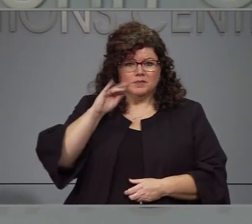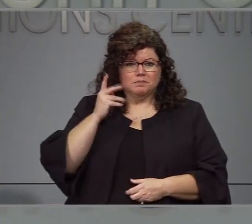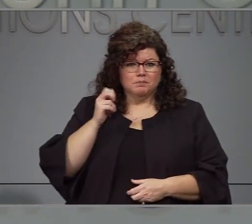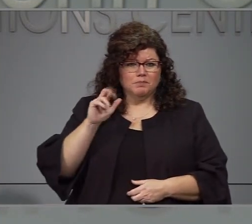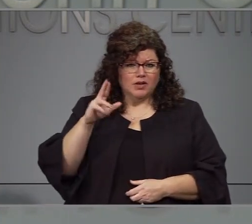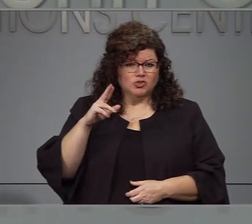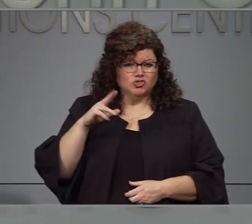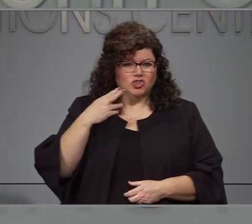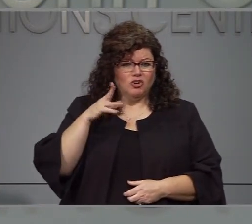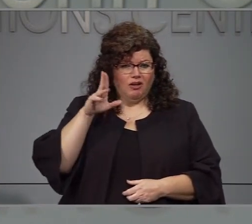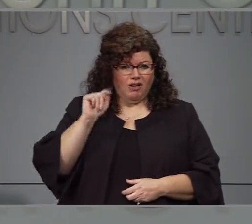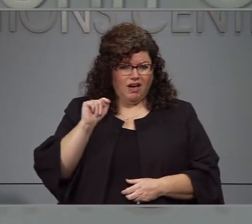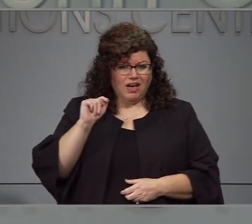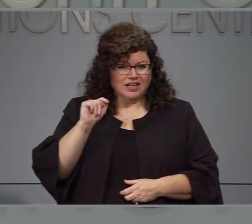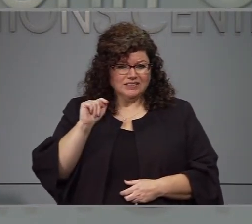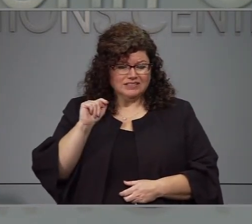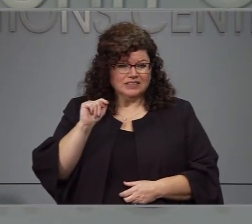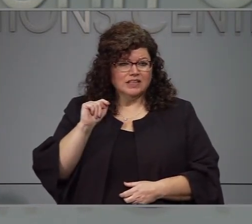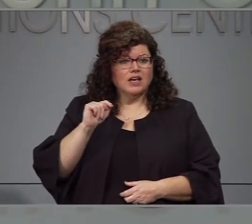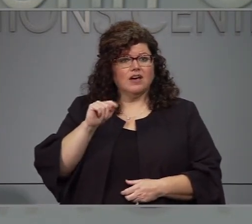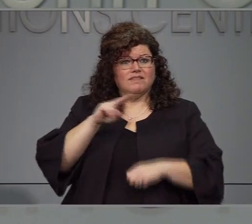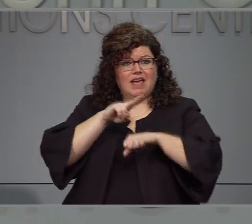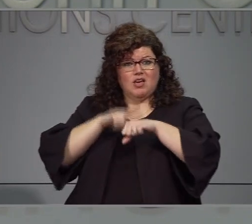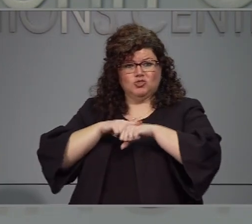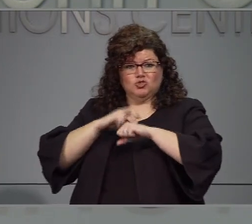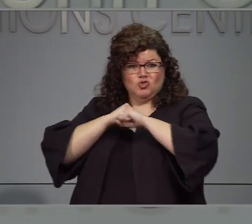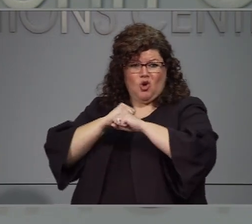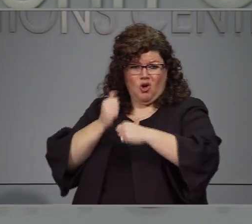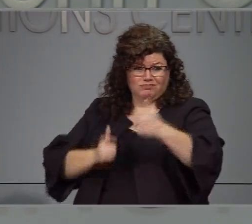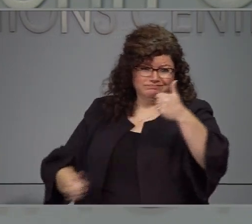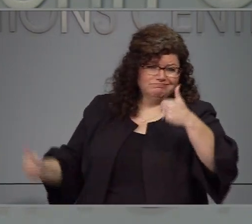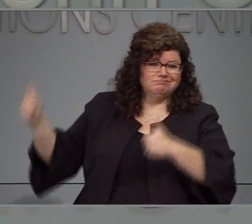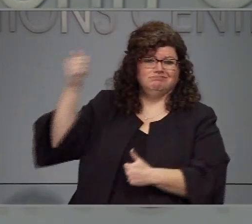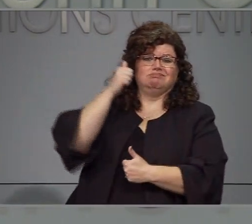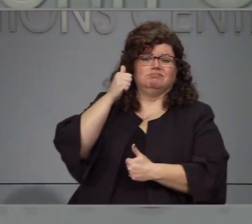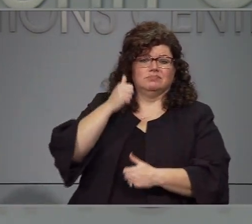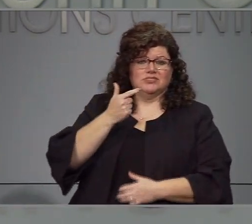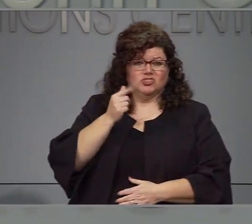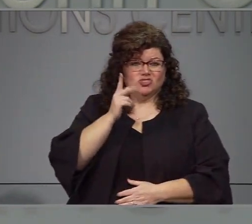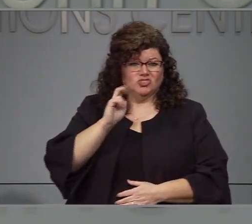Hunt, the Adjutant General of the North Carolina National Guard. General Hunt.